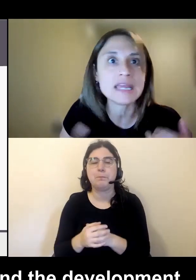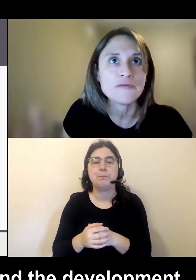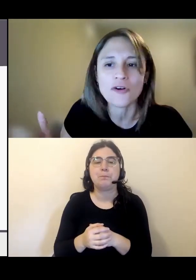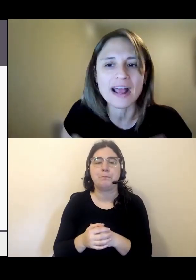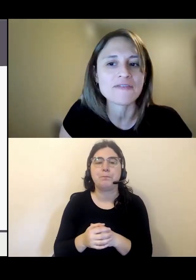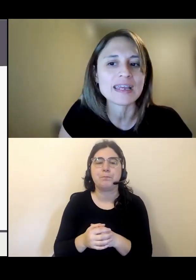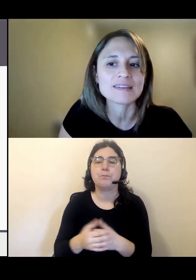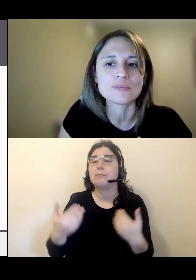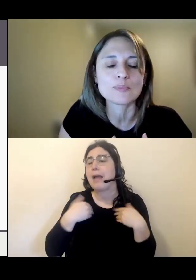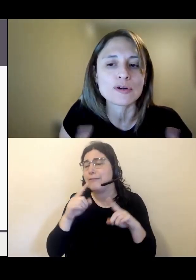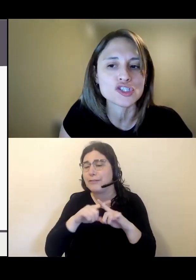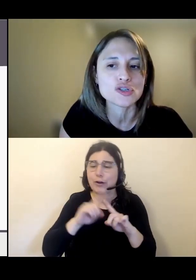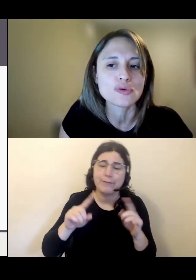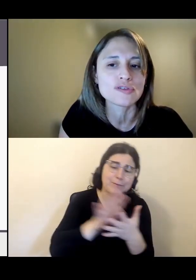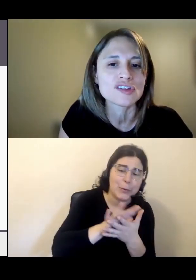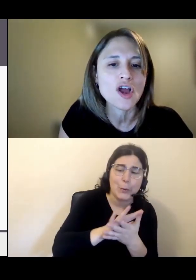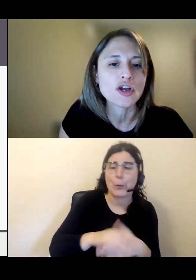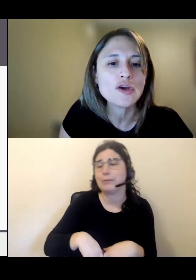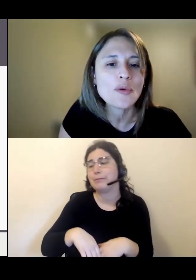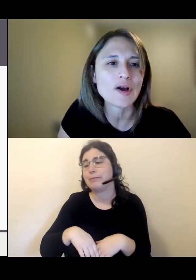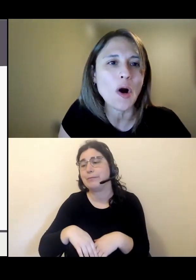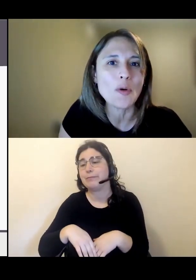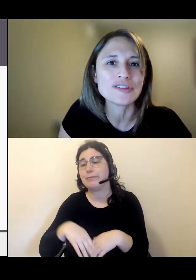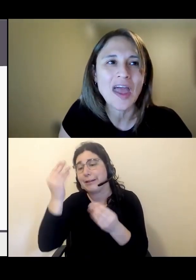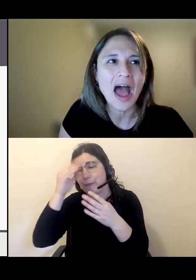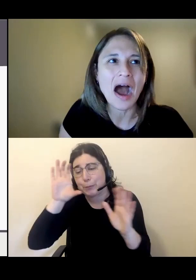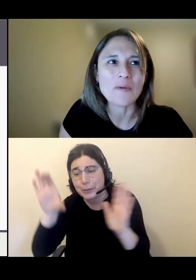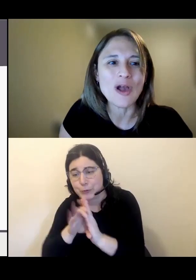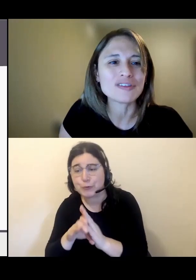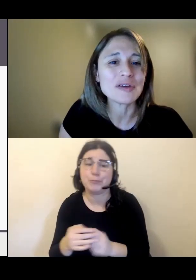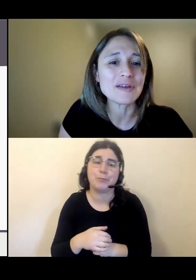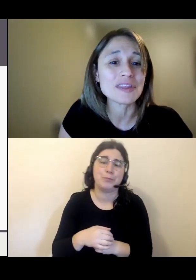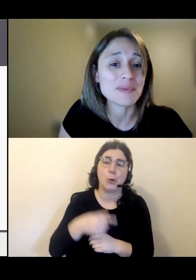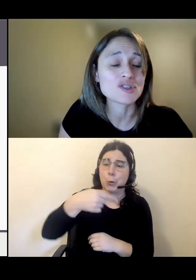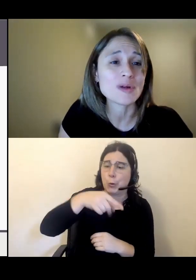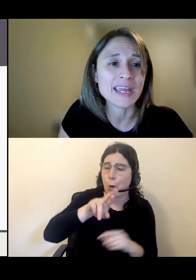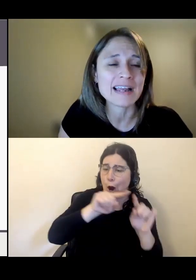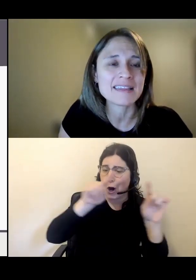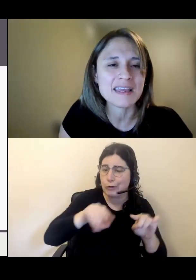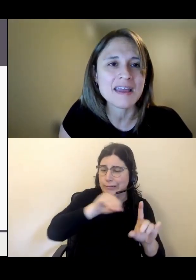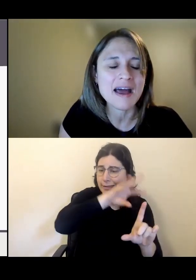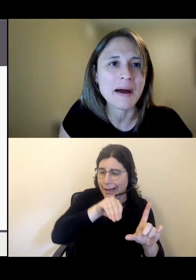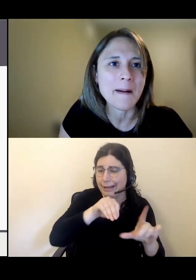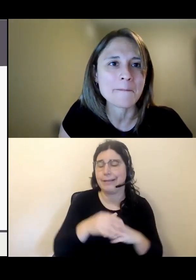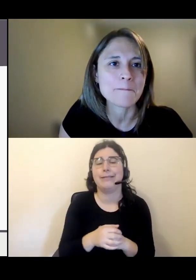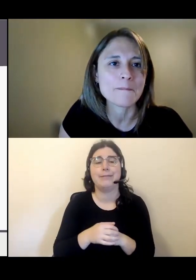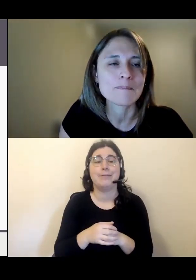videos, infographics, brochures, QR codes. We also included virtual